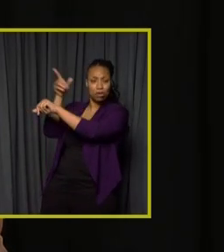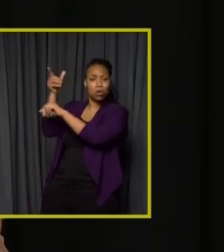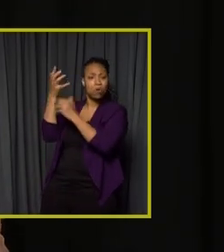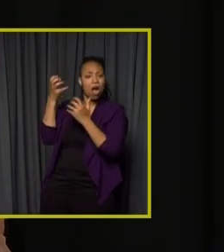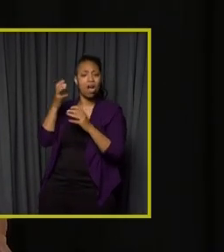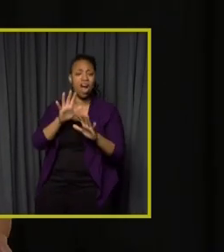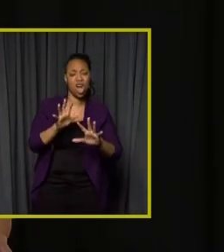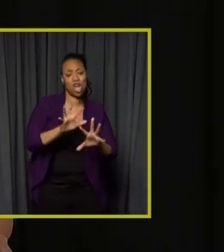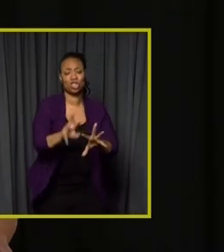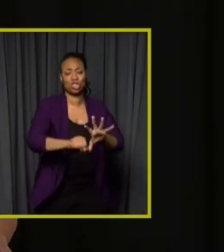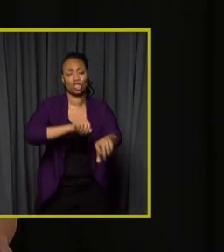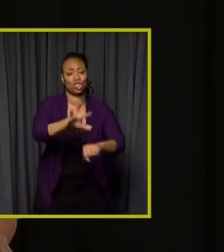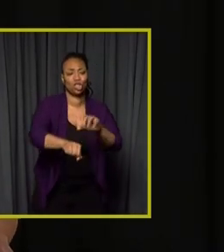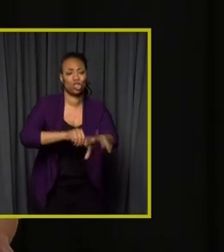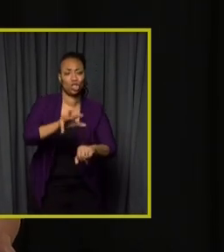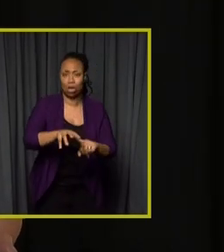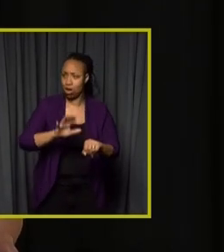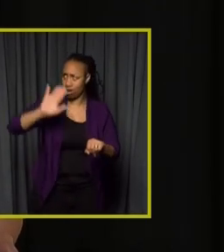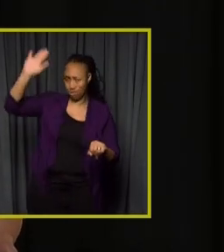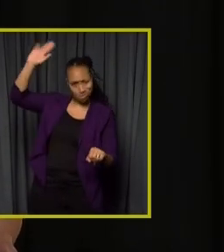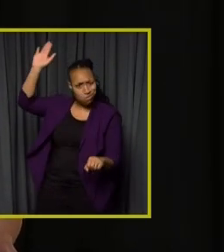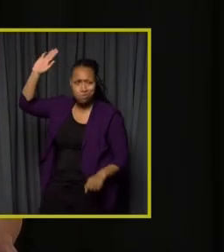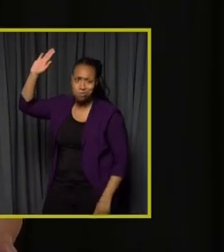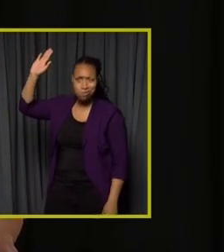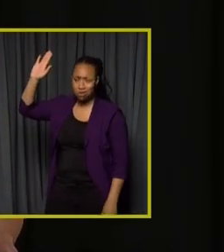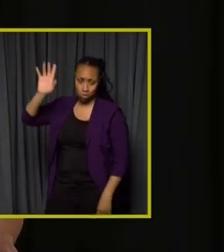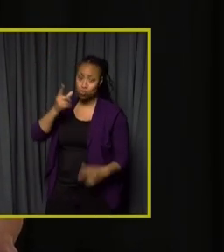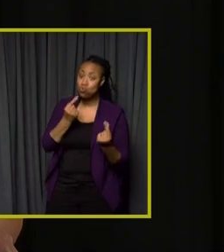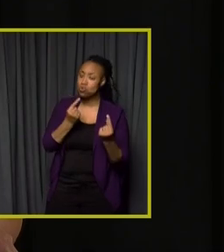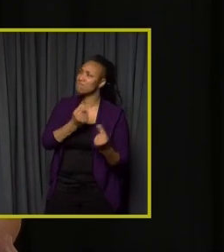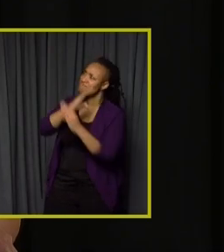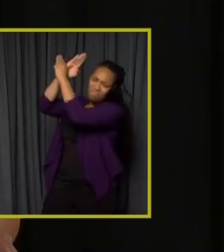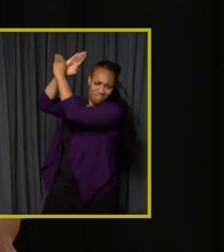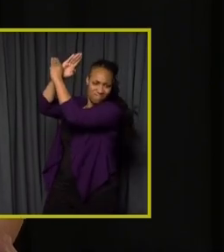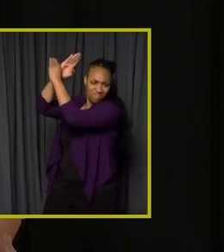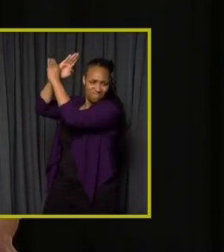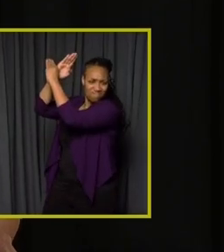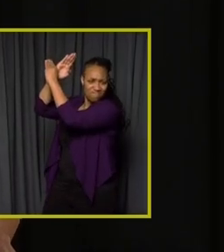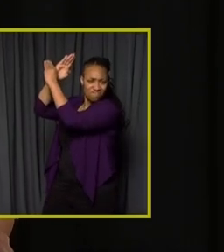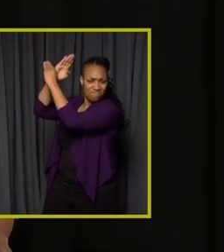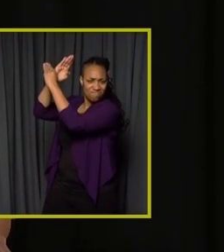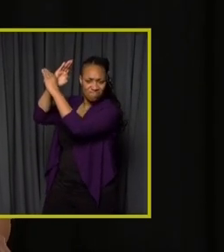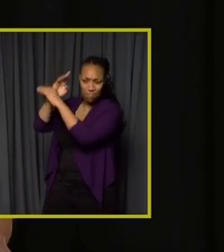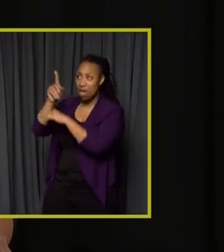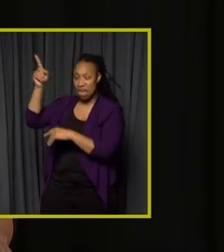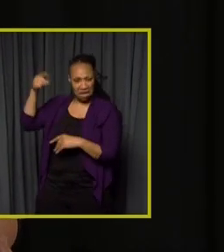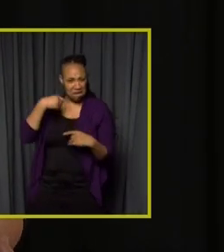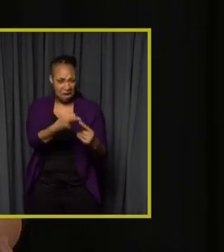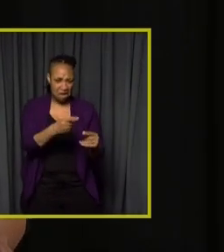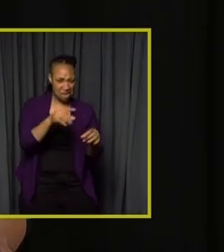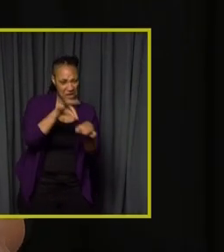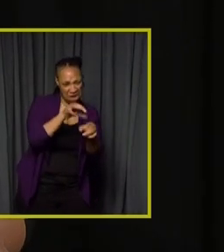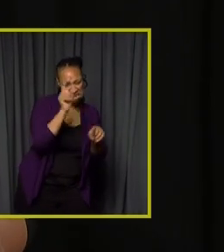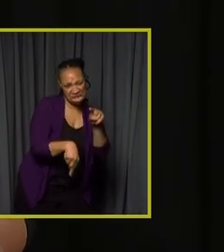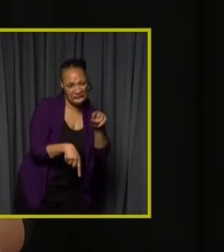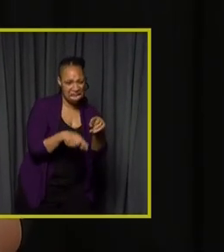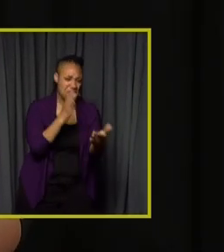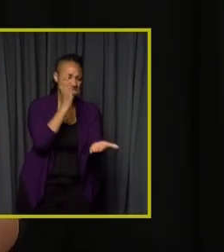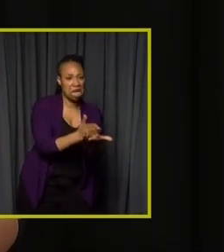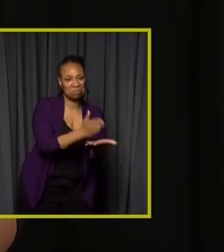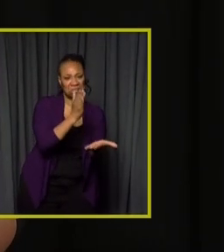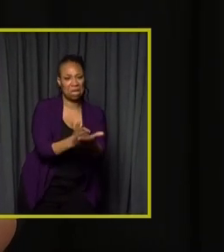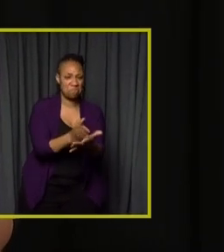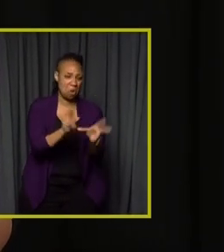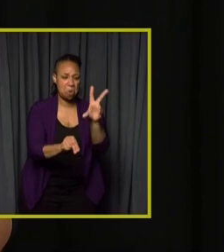so much time and money trying to deny us the right to vote, why they attack protesters, why they spread